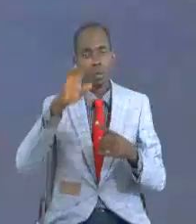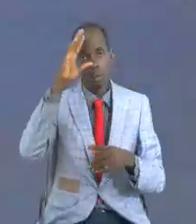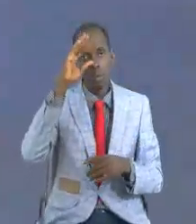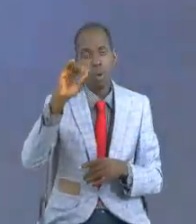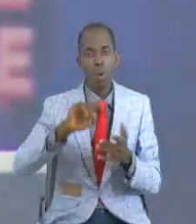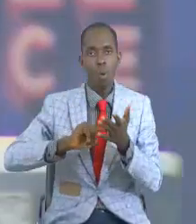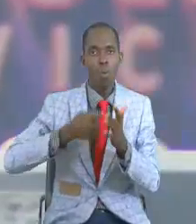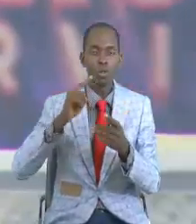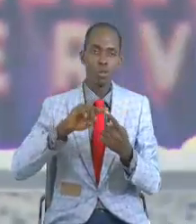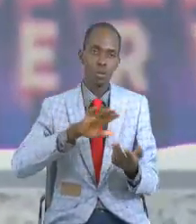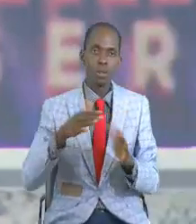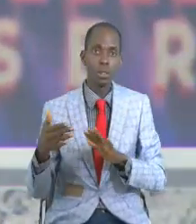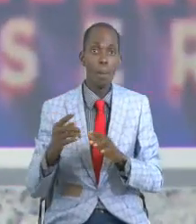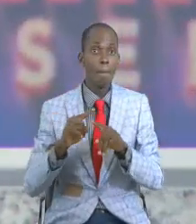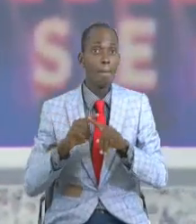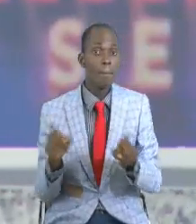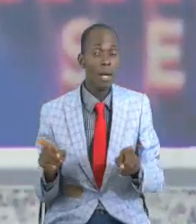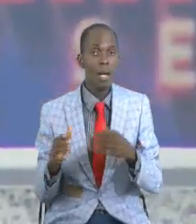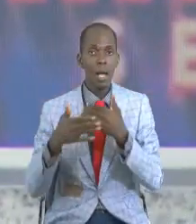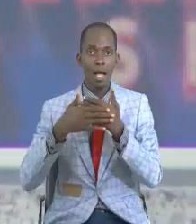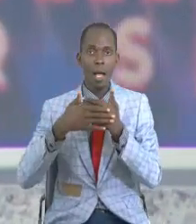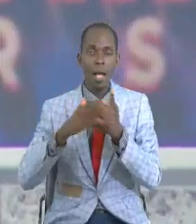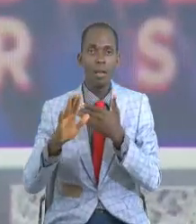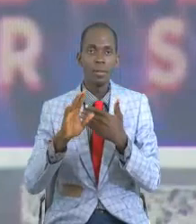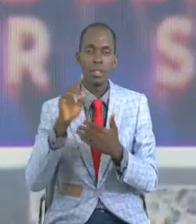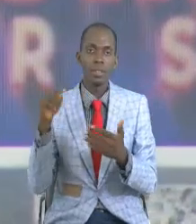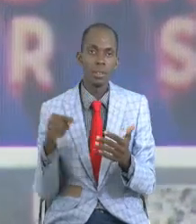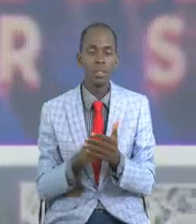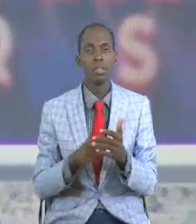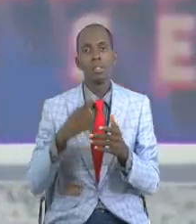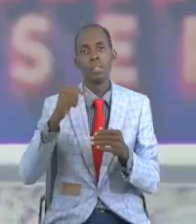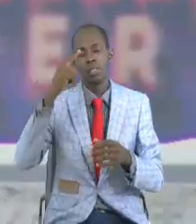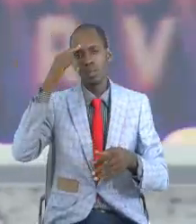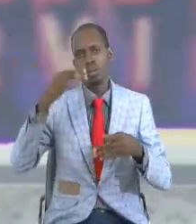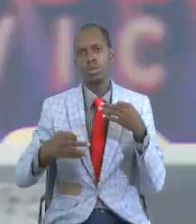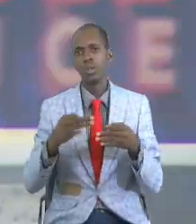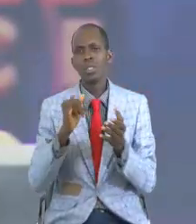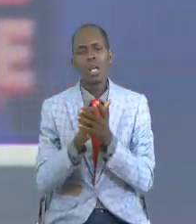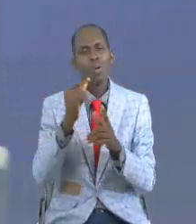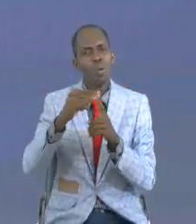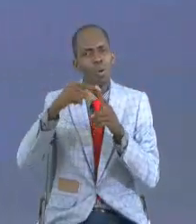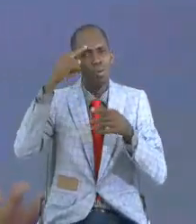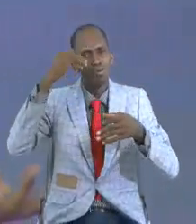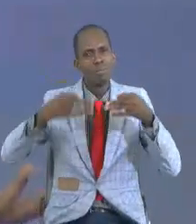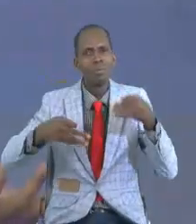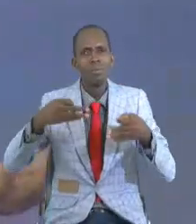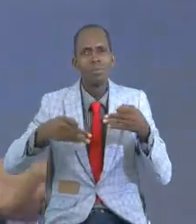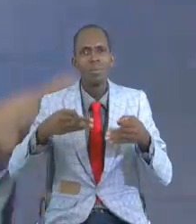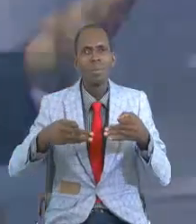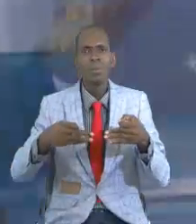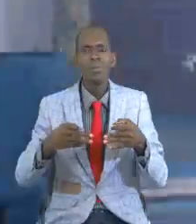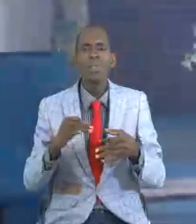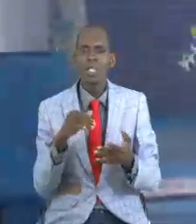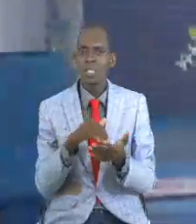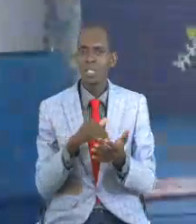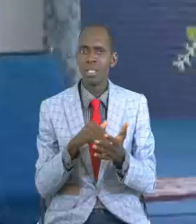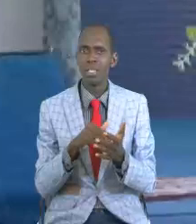but after this the judgment now that's what judgment is again you have to